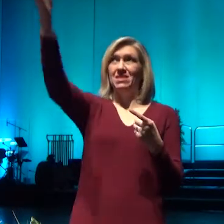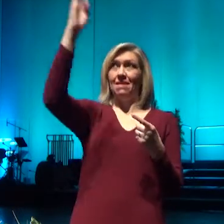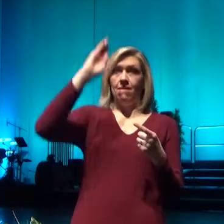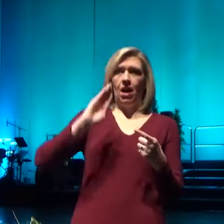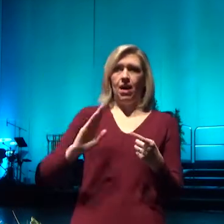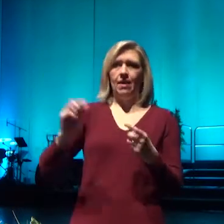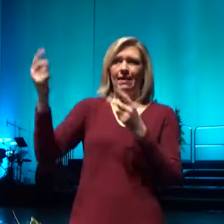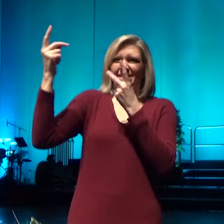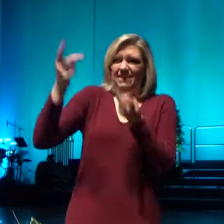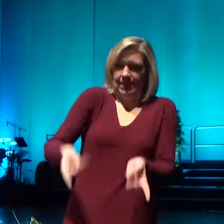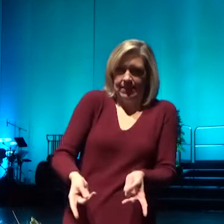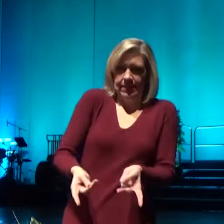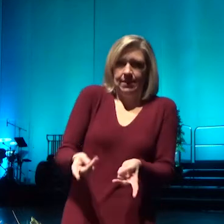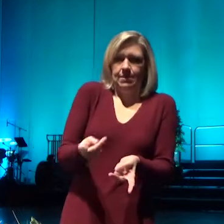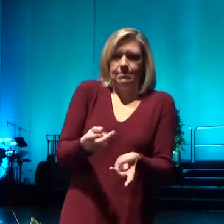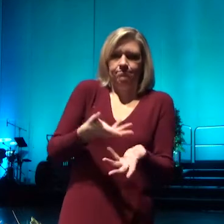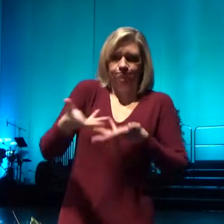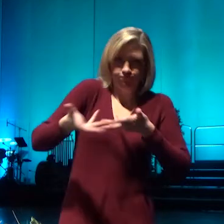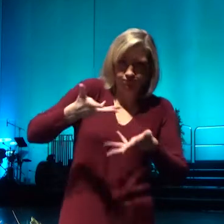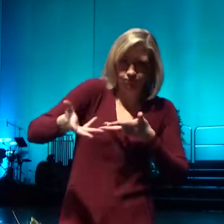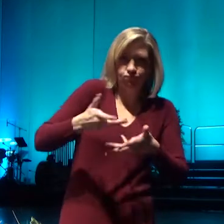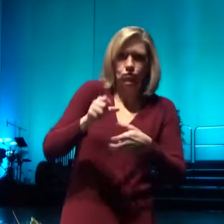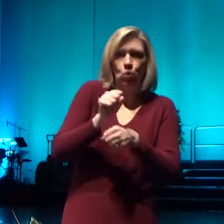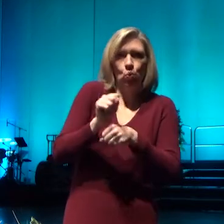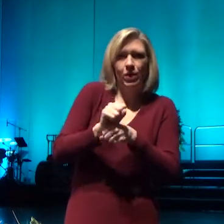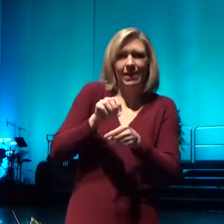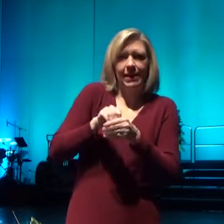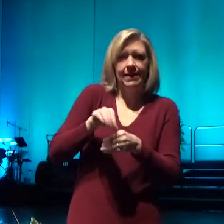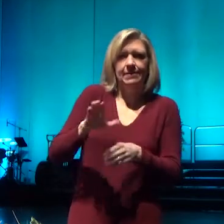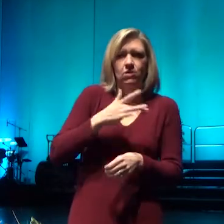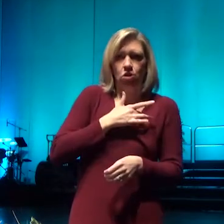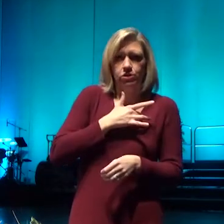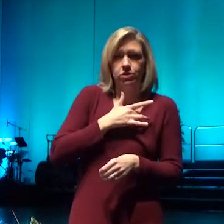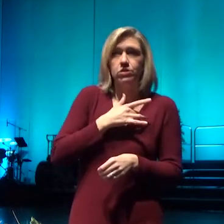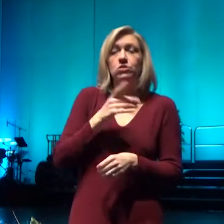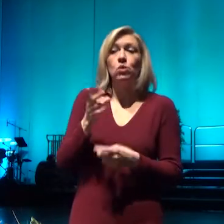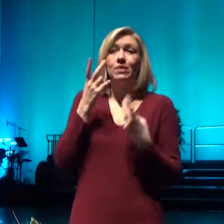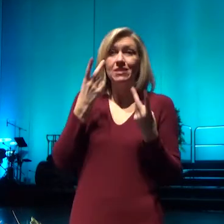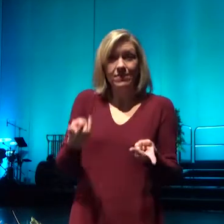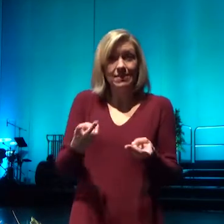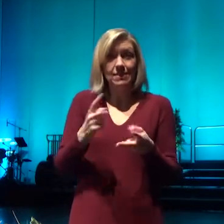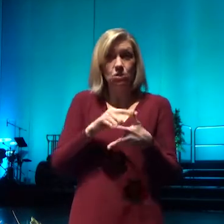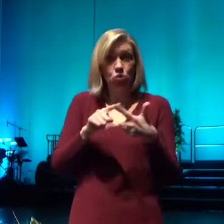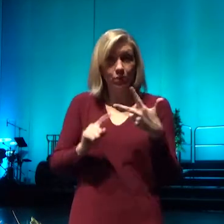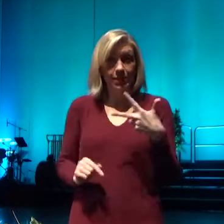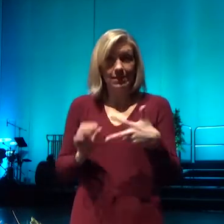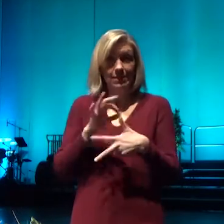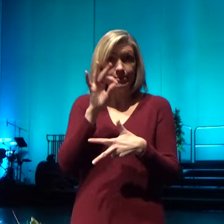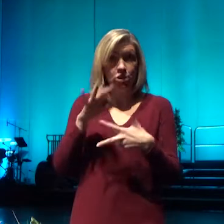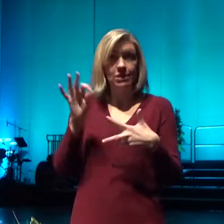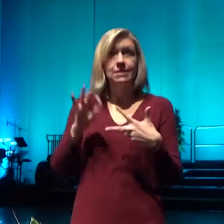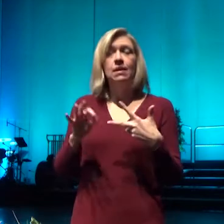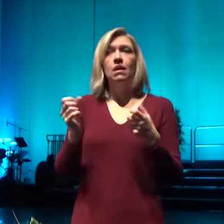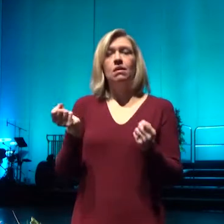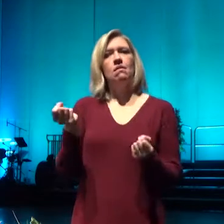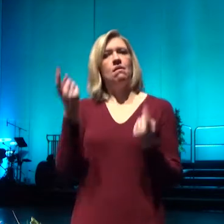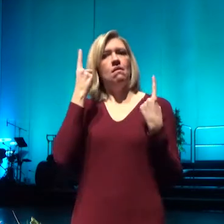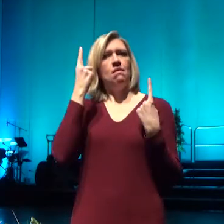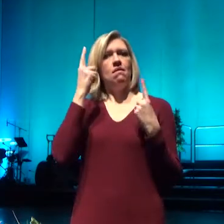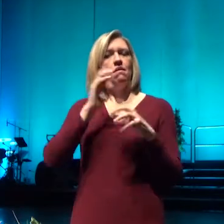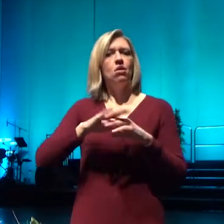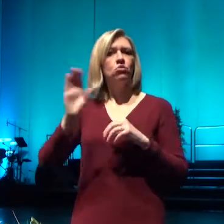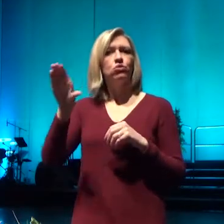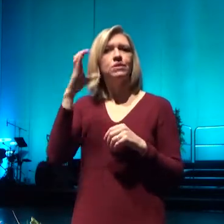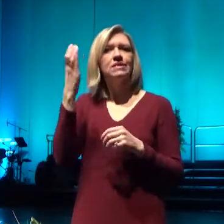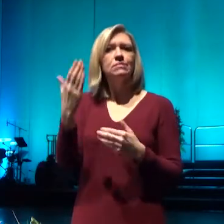visit and work in Scrooge's heart. And Scrooge is visited by these spirits, and he experiences an enlightenment on